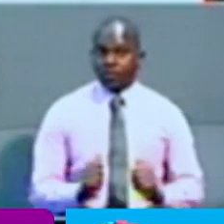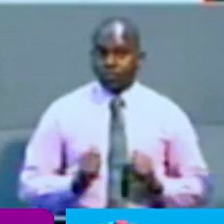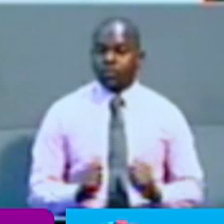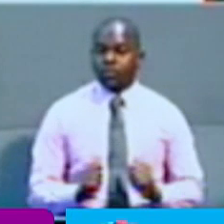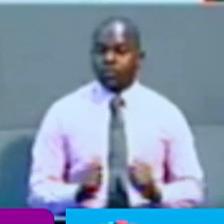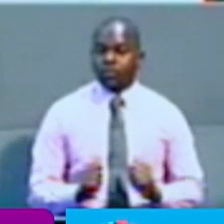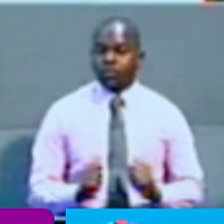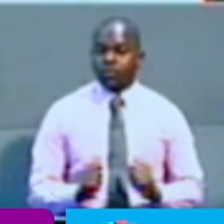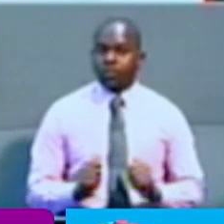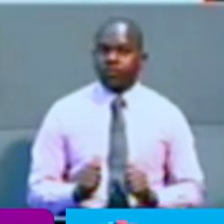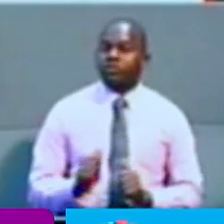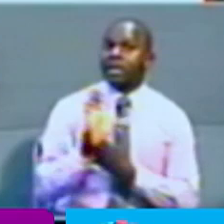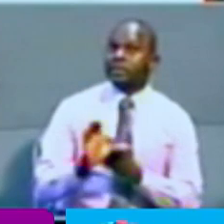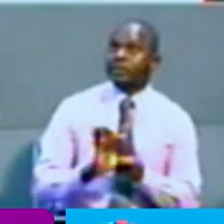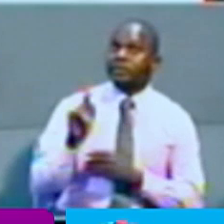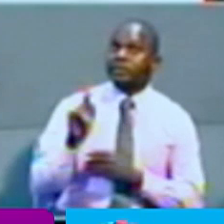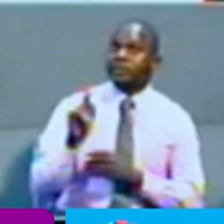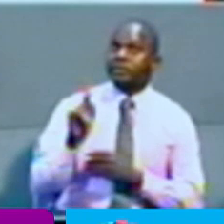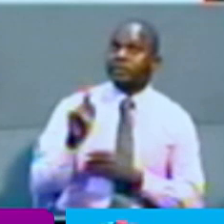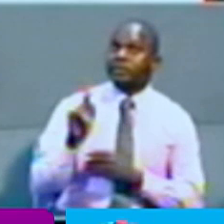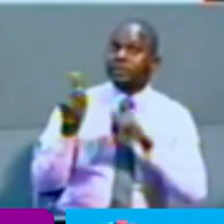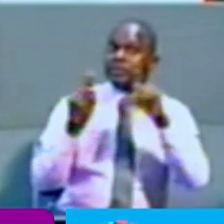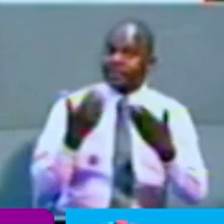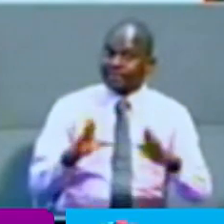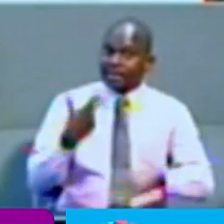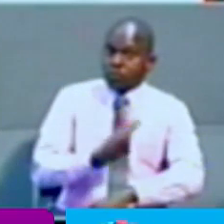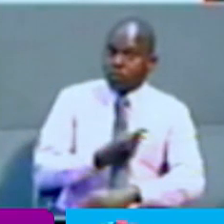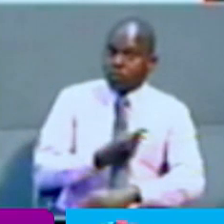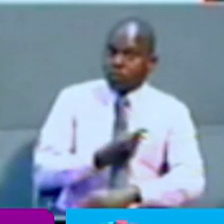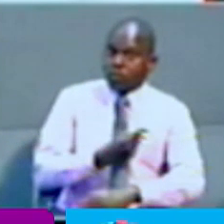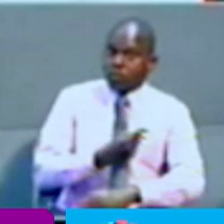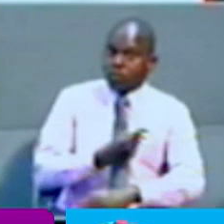who are coming from countries where they have already been fully vaccinated